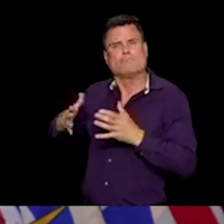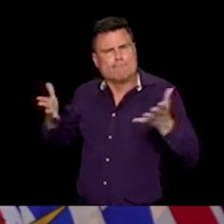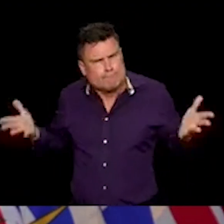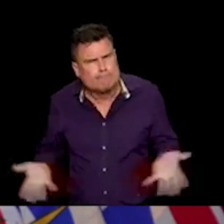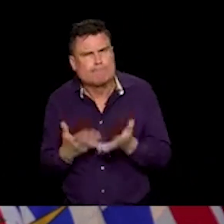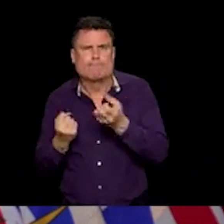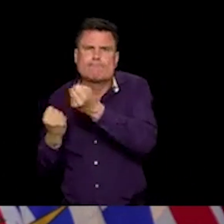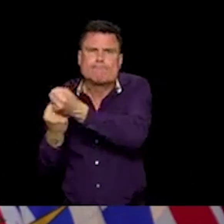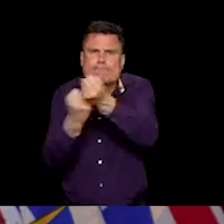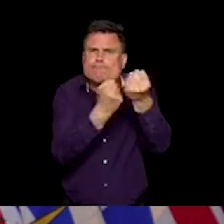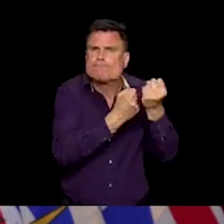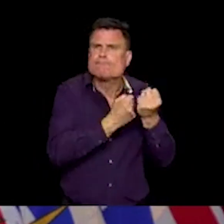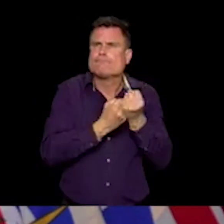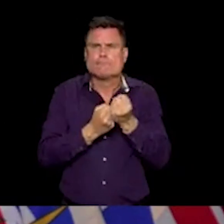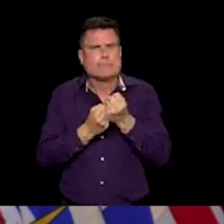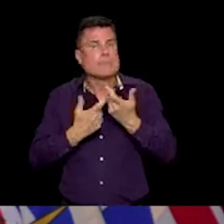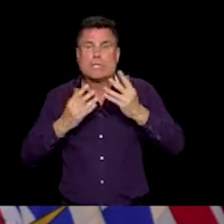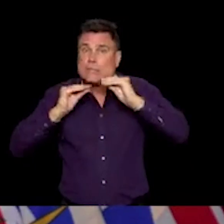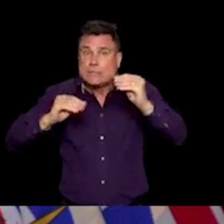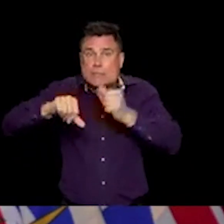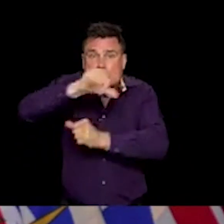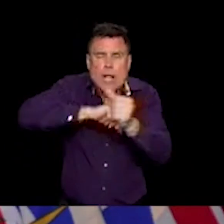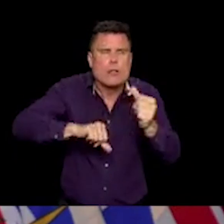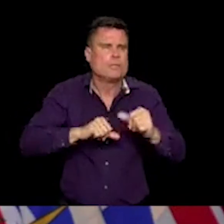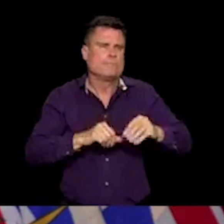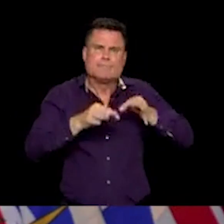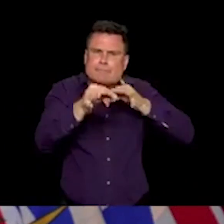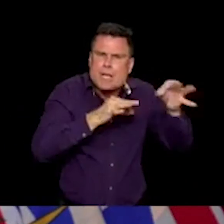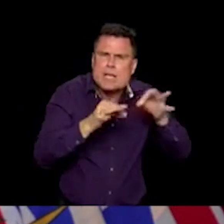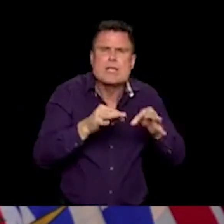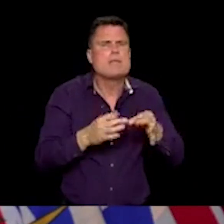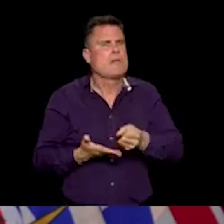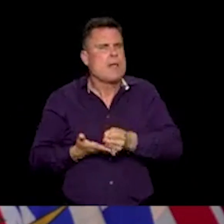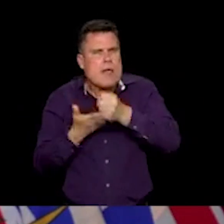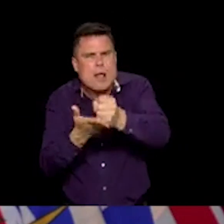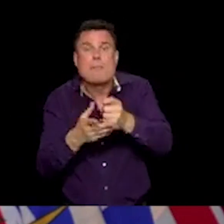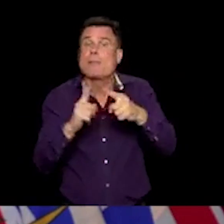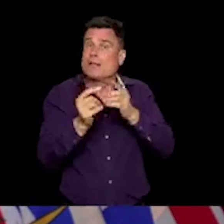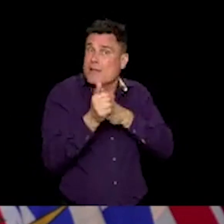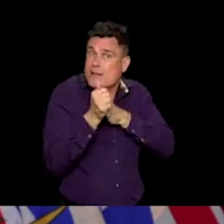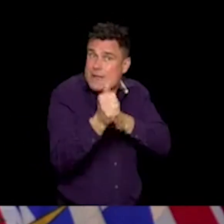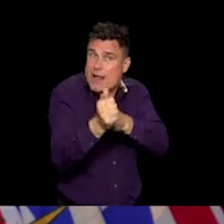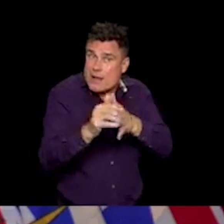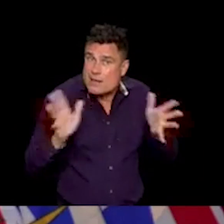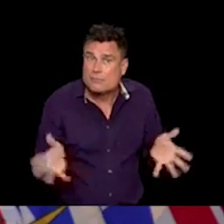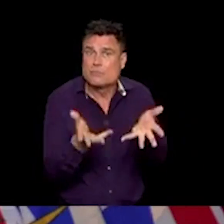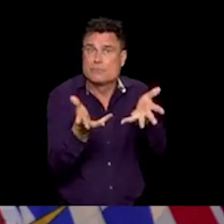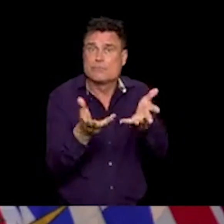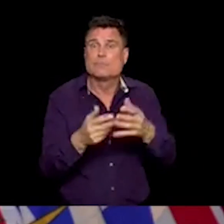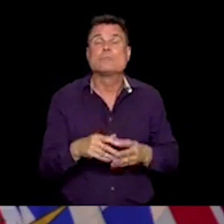said, we are in this second phase. We need to be slow and thoughtful as we move through this. We need to